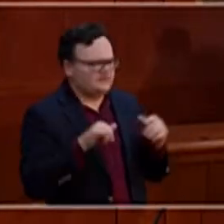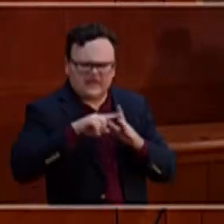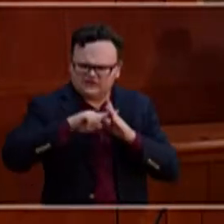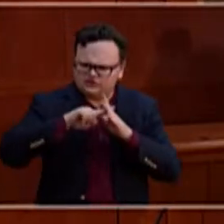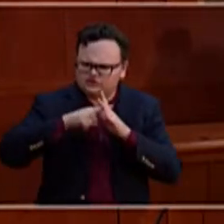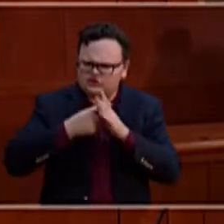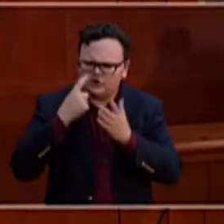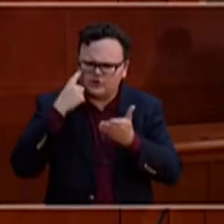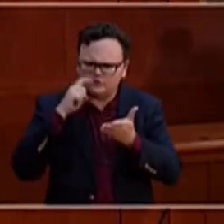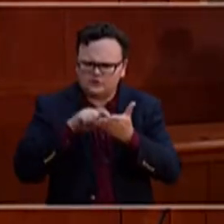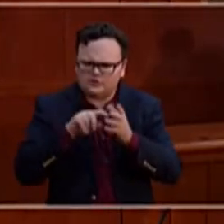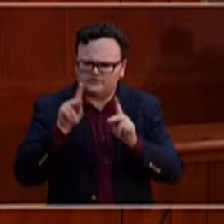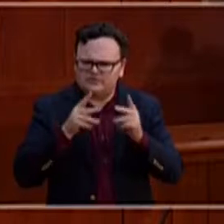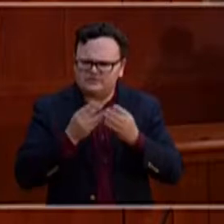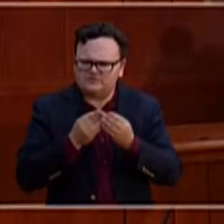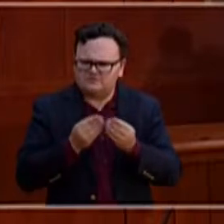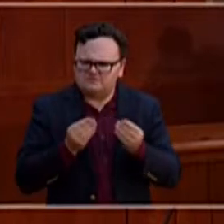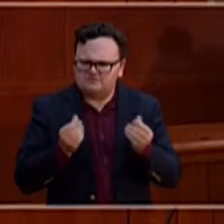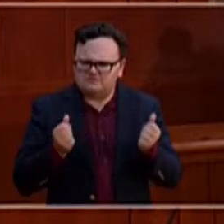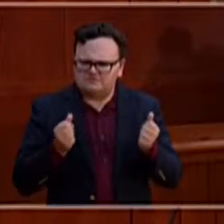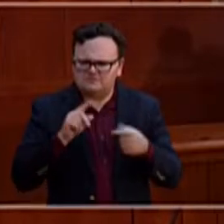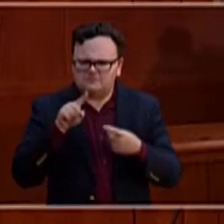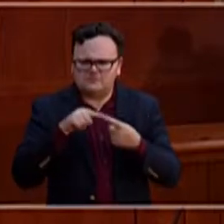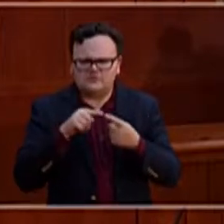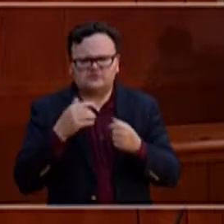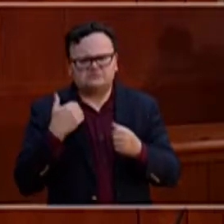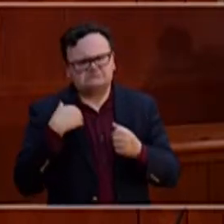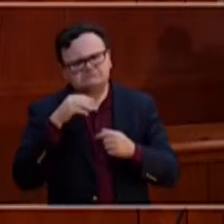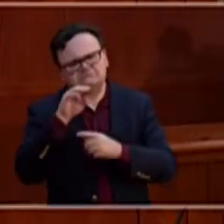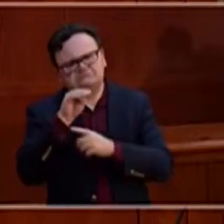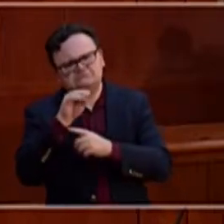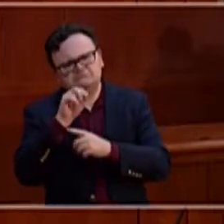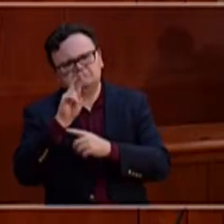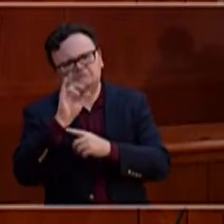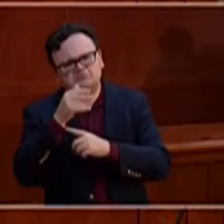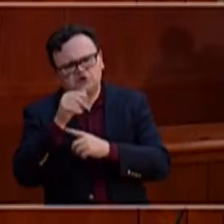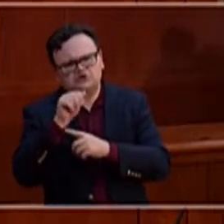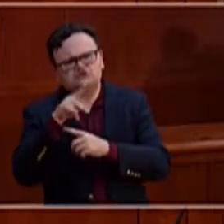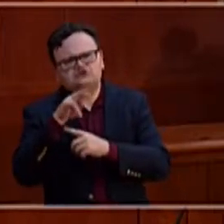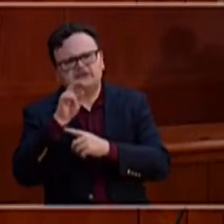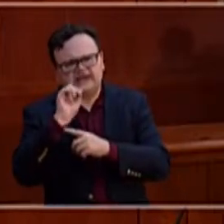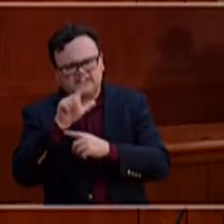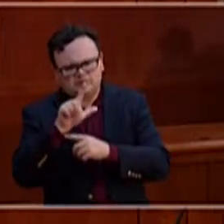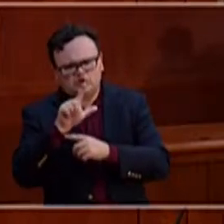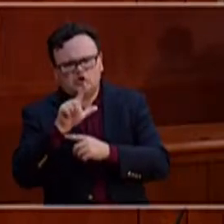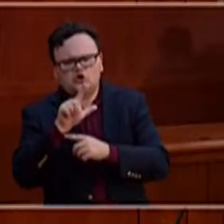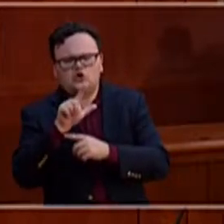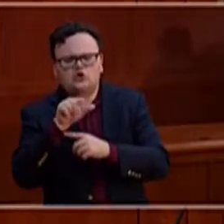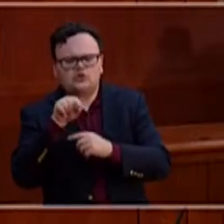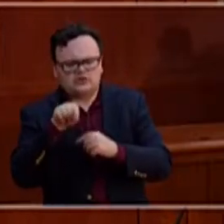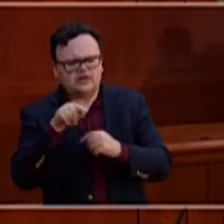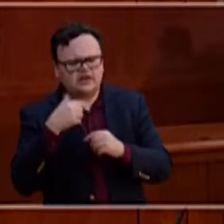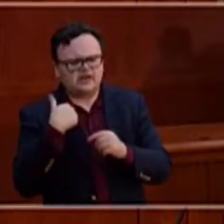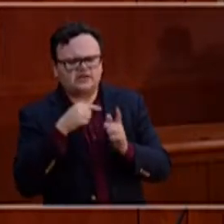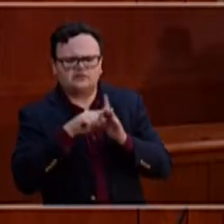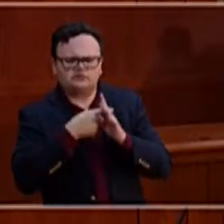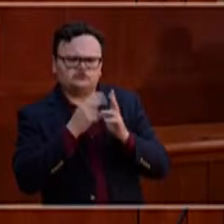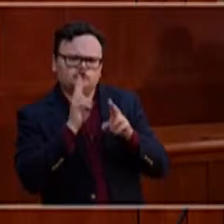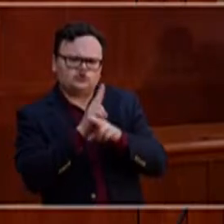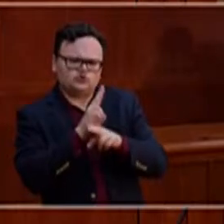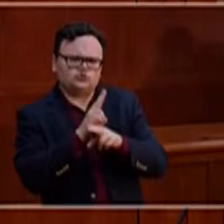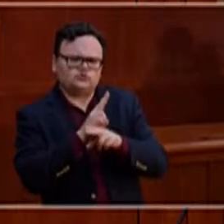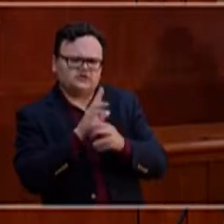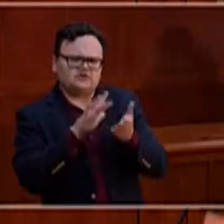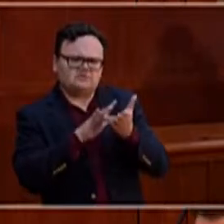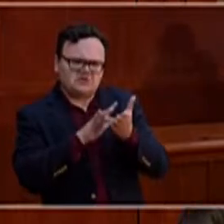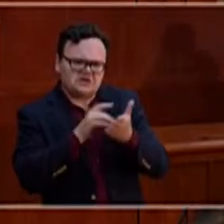in April? March, April. So you were doing it in March initially? March, April. Yeah. Okay. Well, that's good.